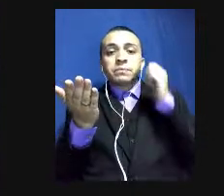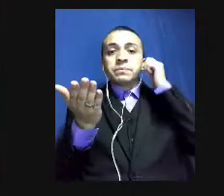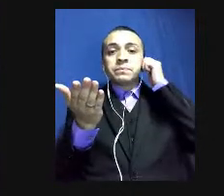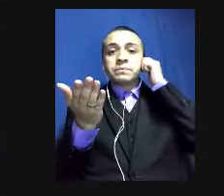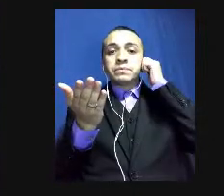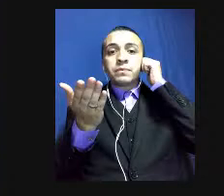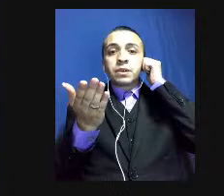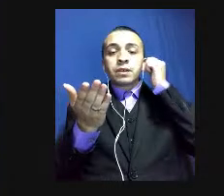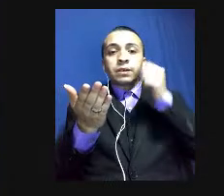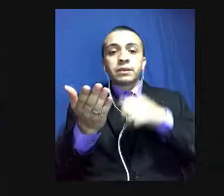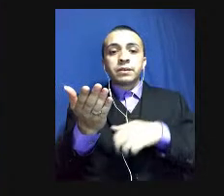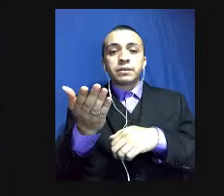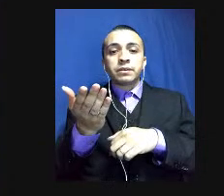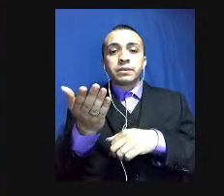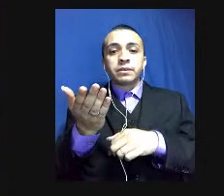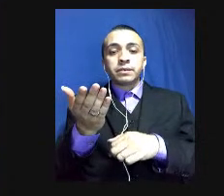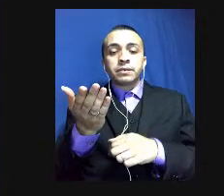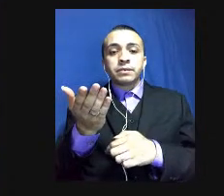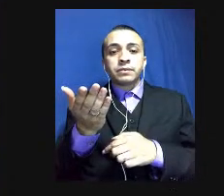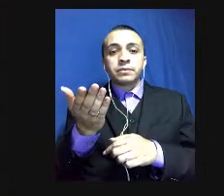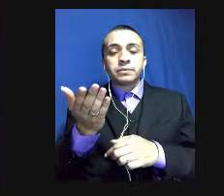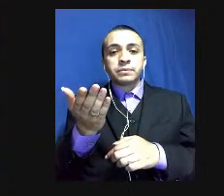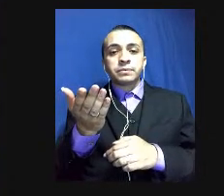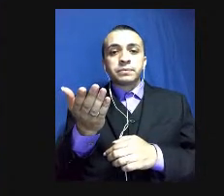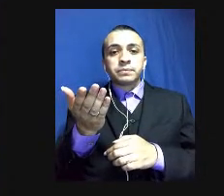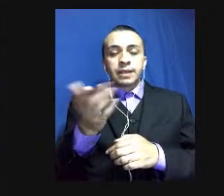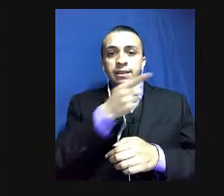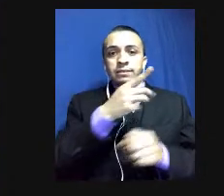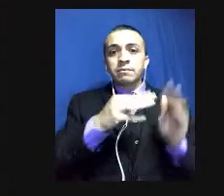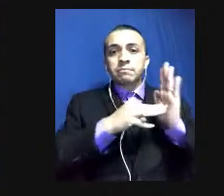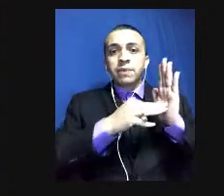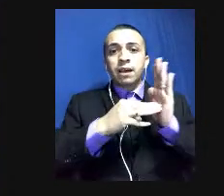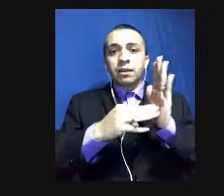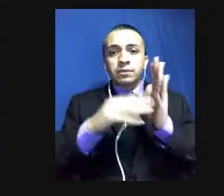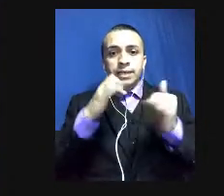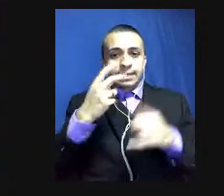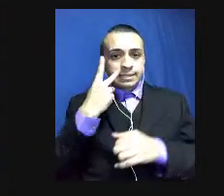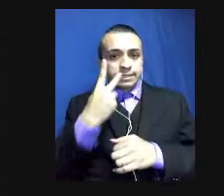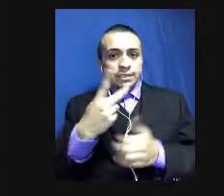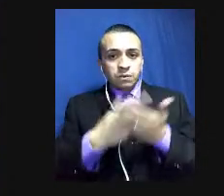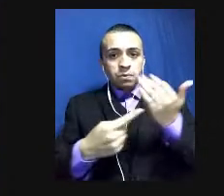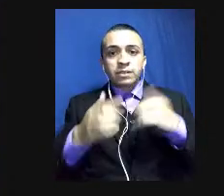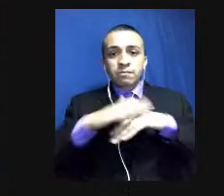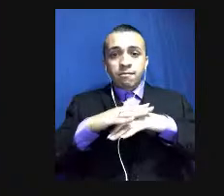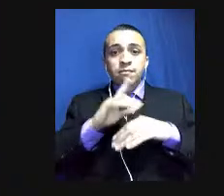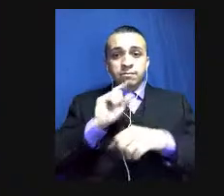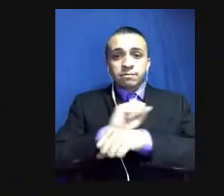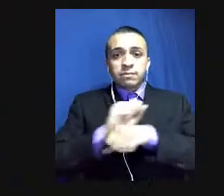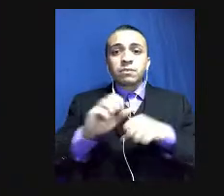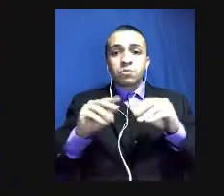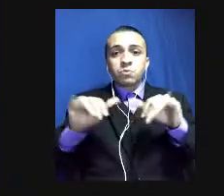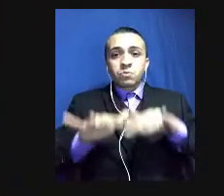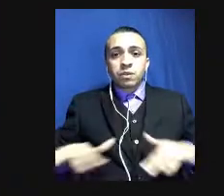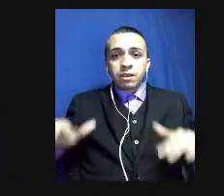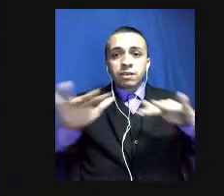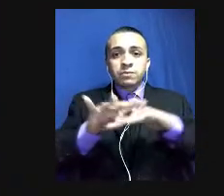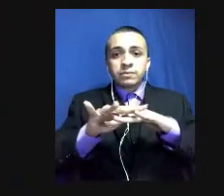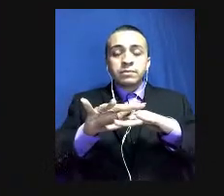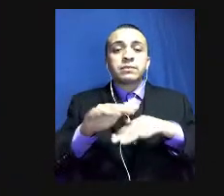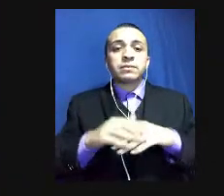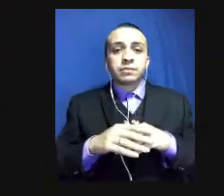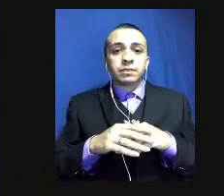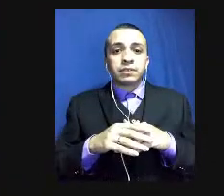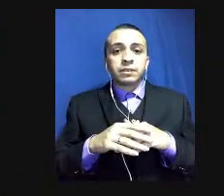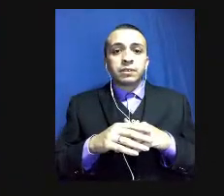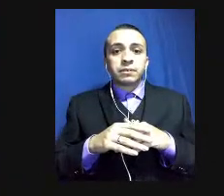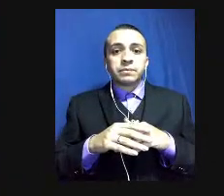really being demonstrated in this model. Where it reflects the ground, the rock on the ground is non-burnable.